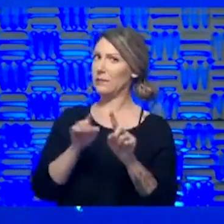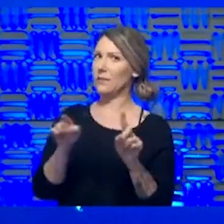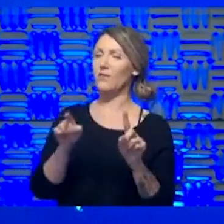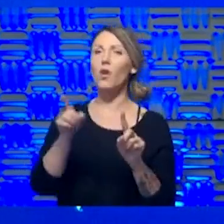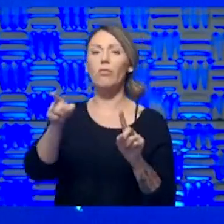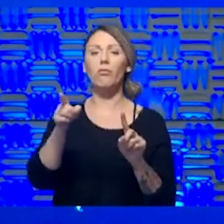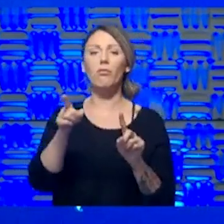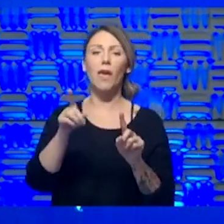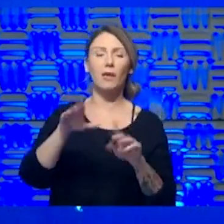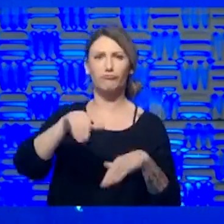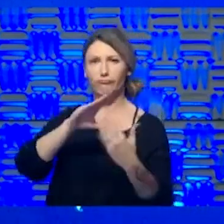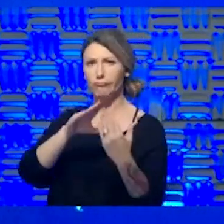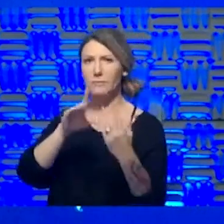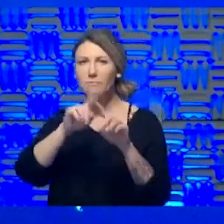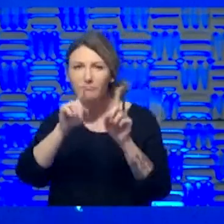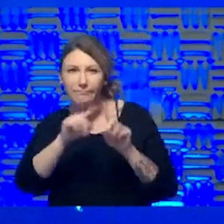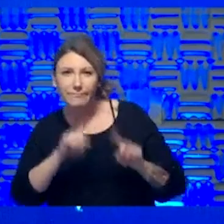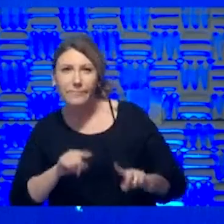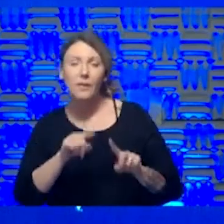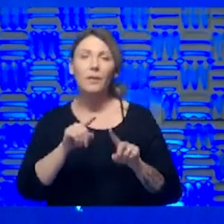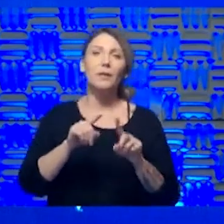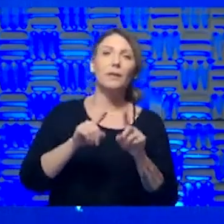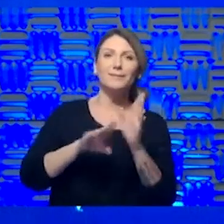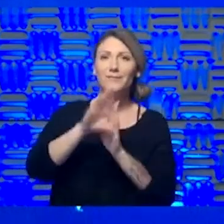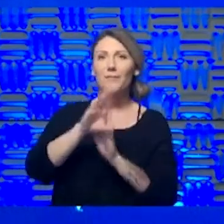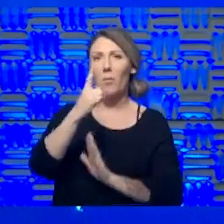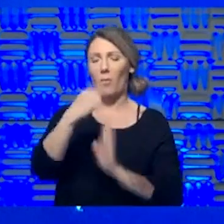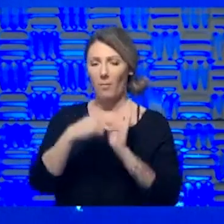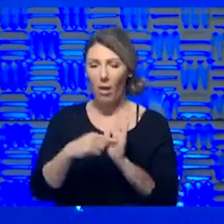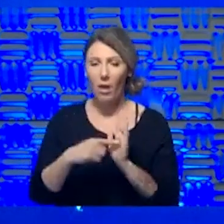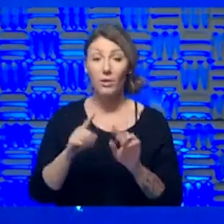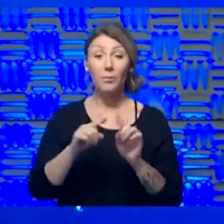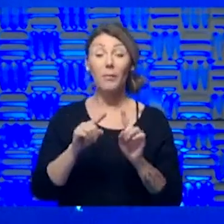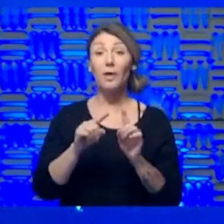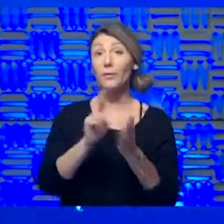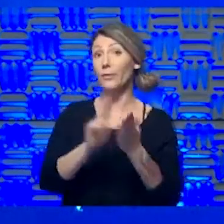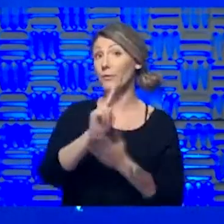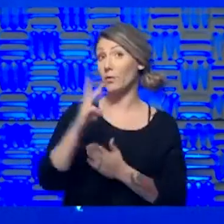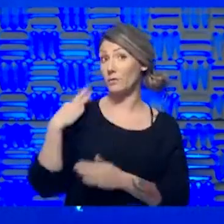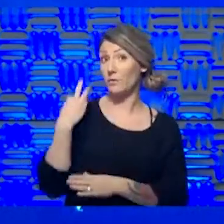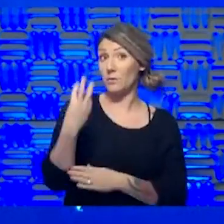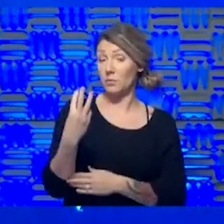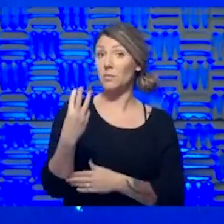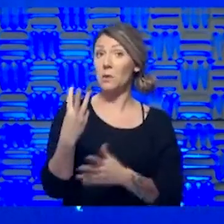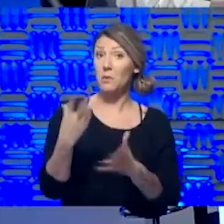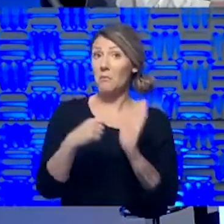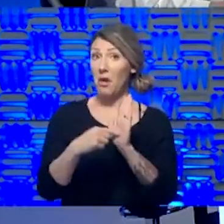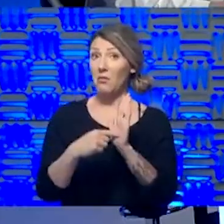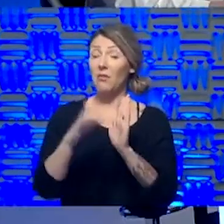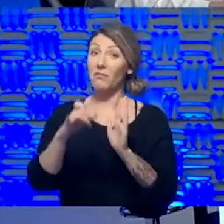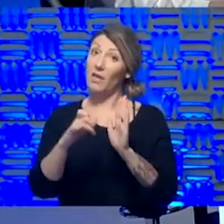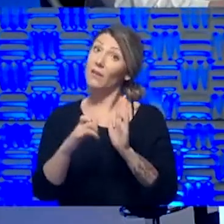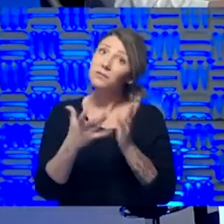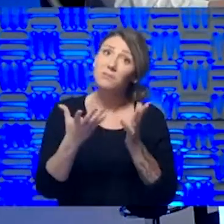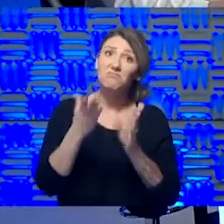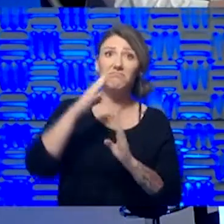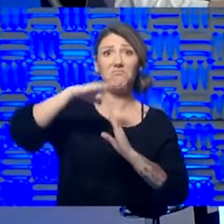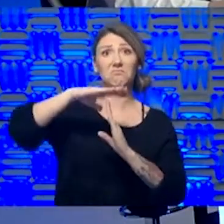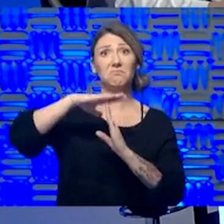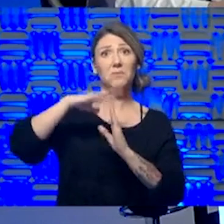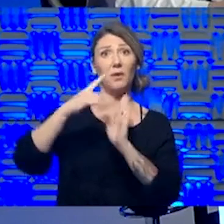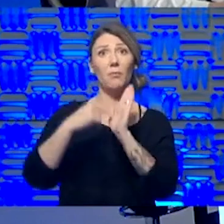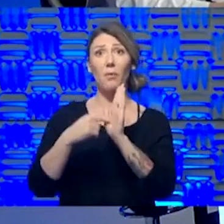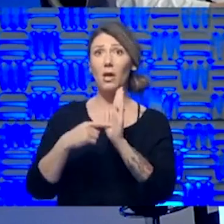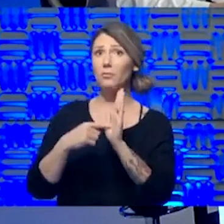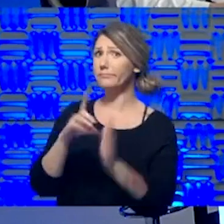look at all these different models and tried to develop one. But the University of Washington model is one of the main ones, Dana. And what are your thoughts